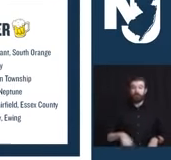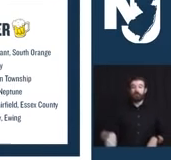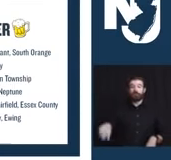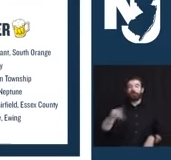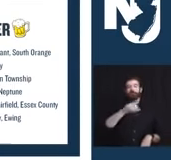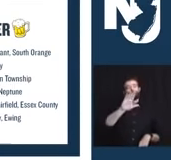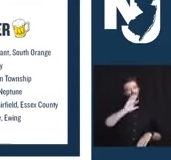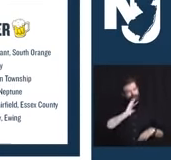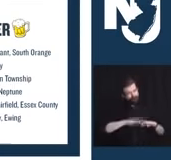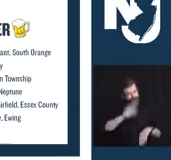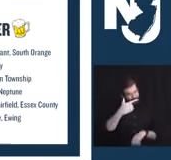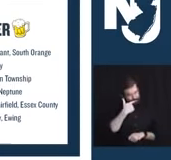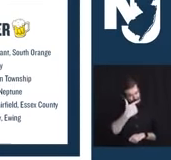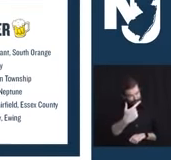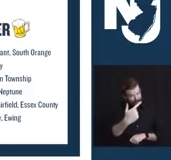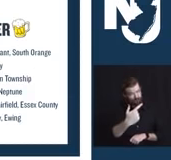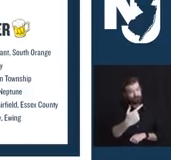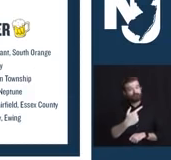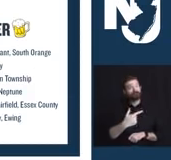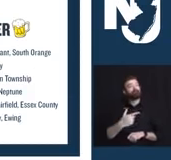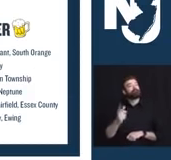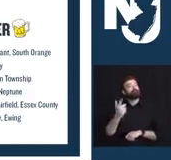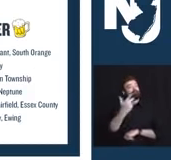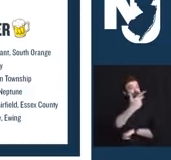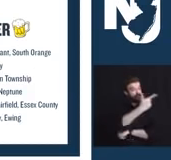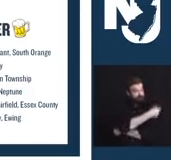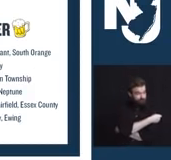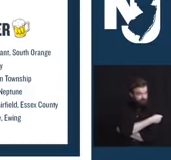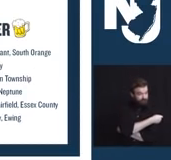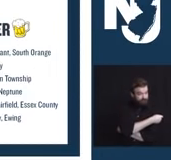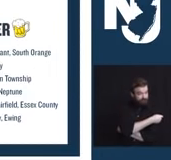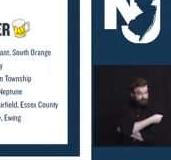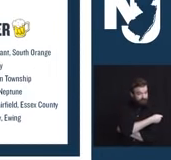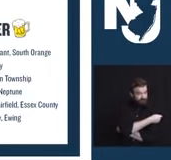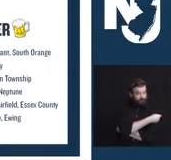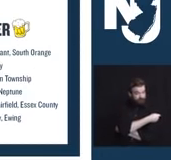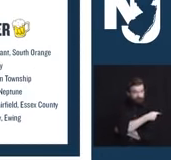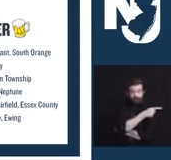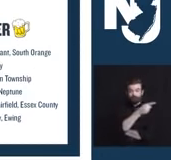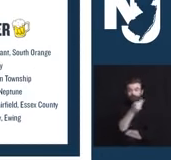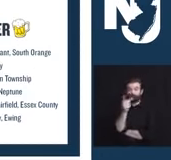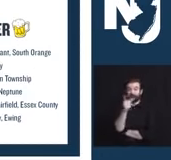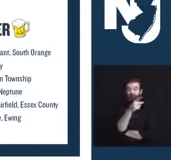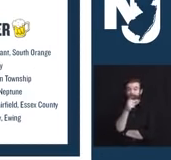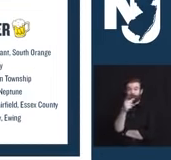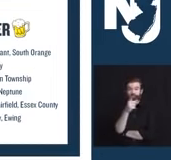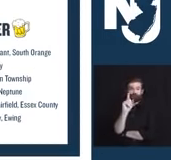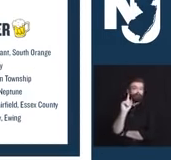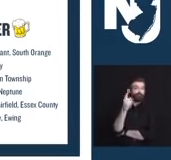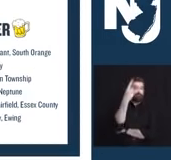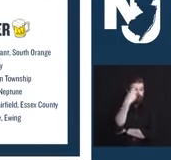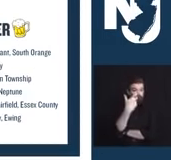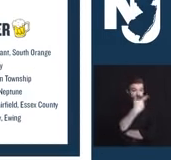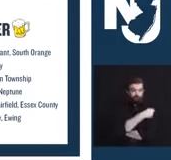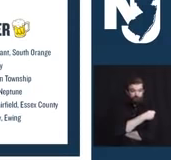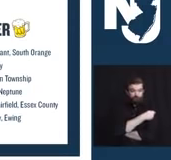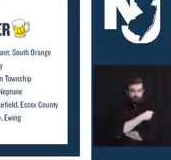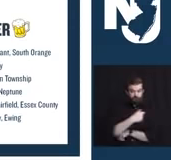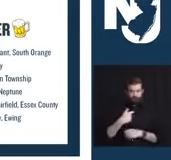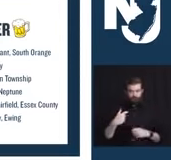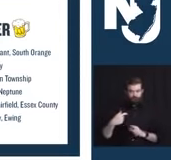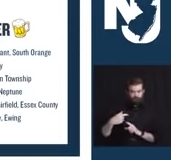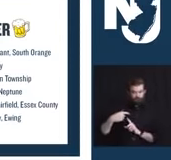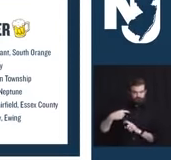over to get vaccinated. Any New Jerseyan who gets their first vaccine dose in the month of May and takes